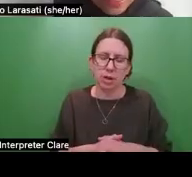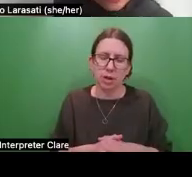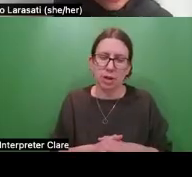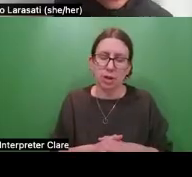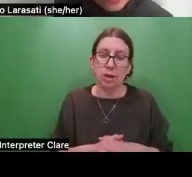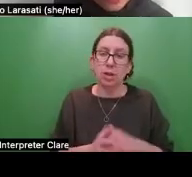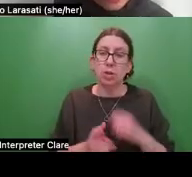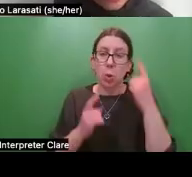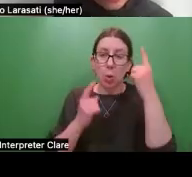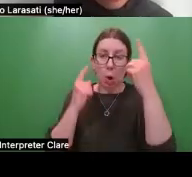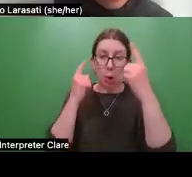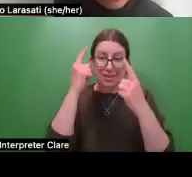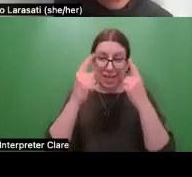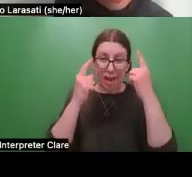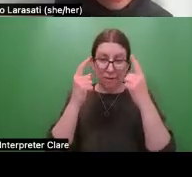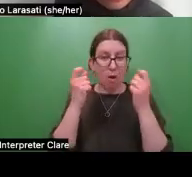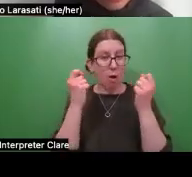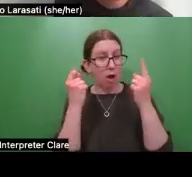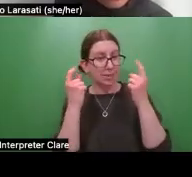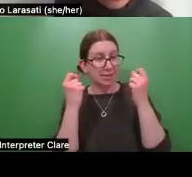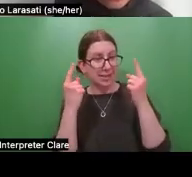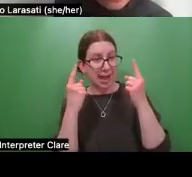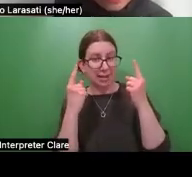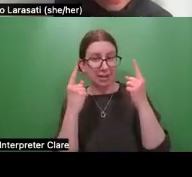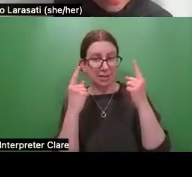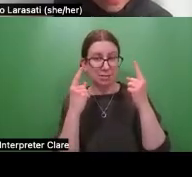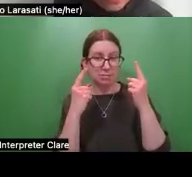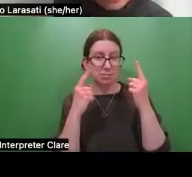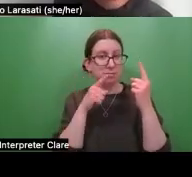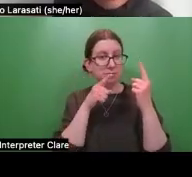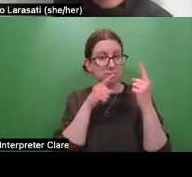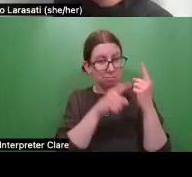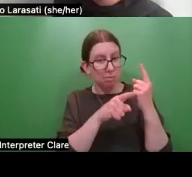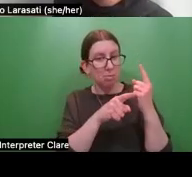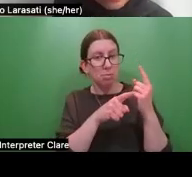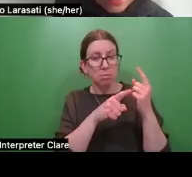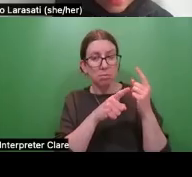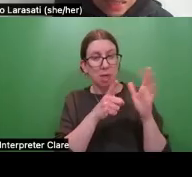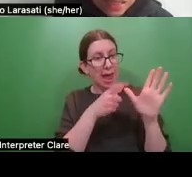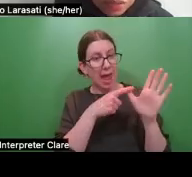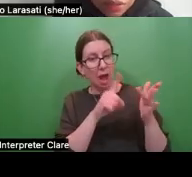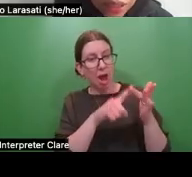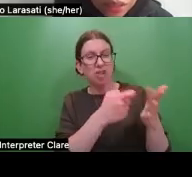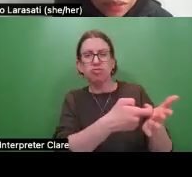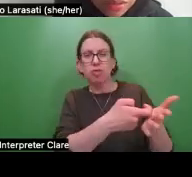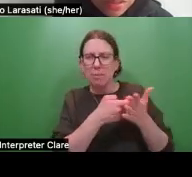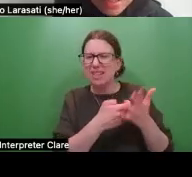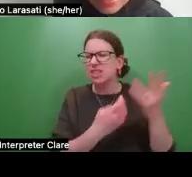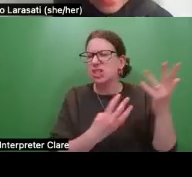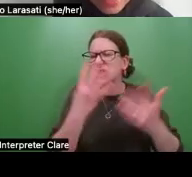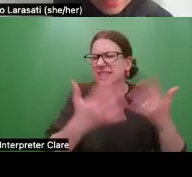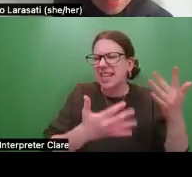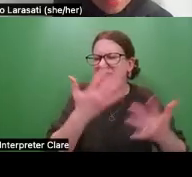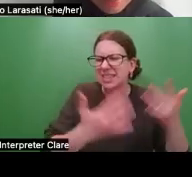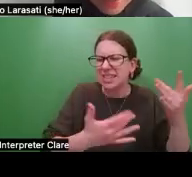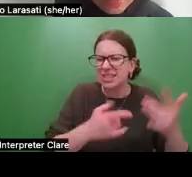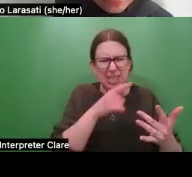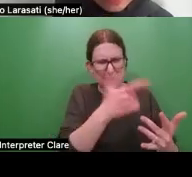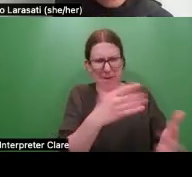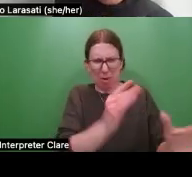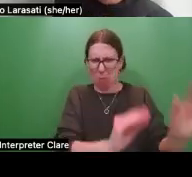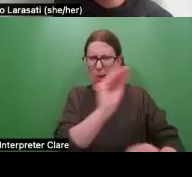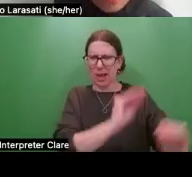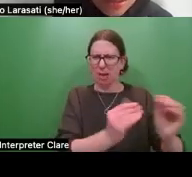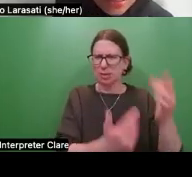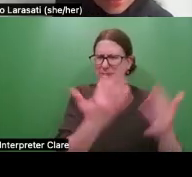cognitively understand that an AI recommendations are just statistical calculation, yet our